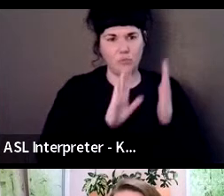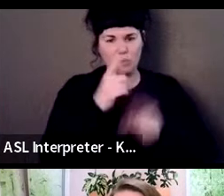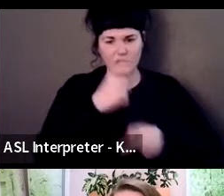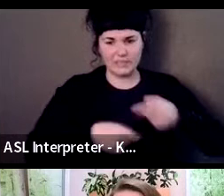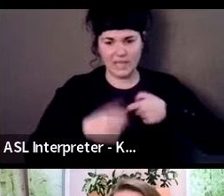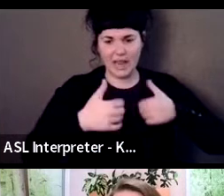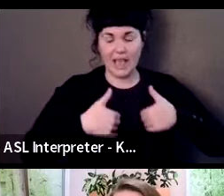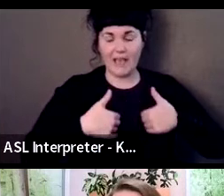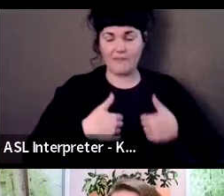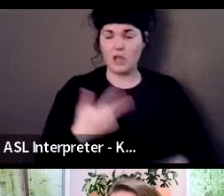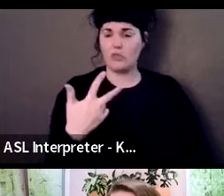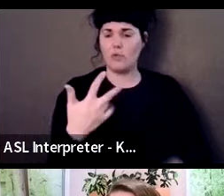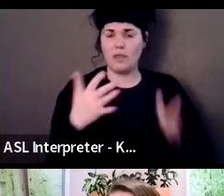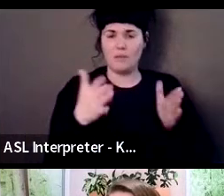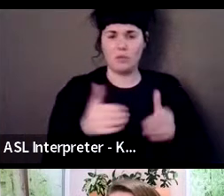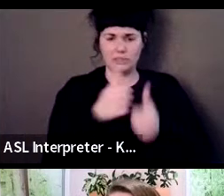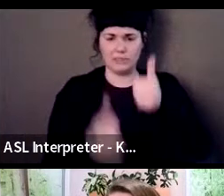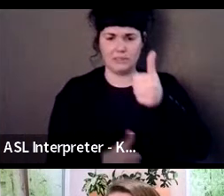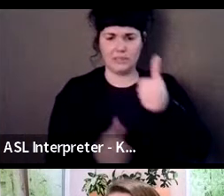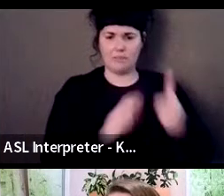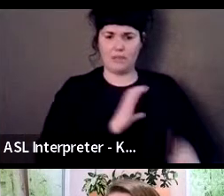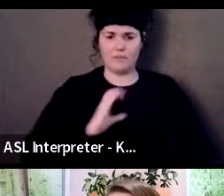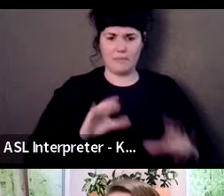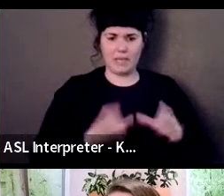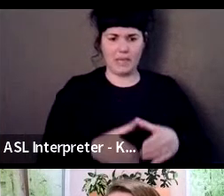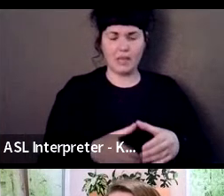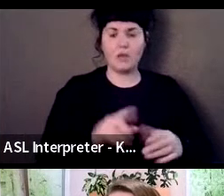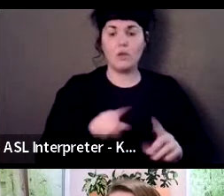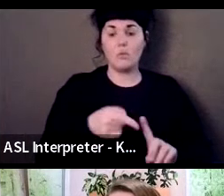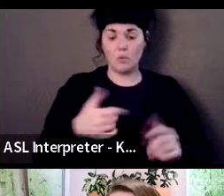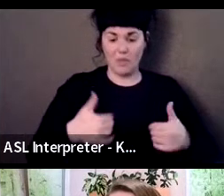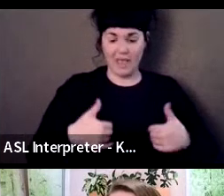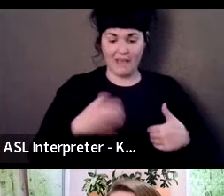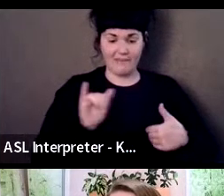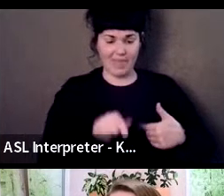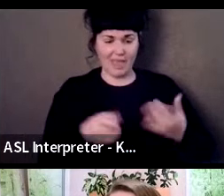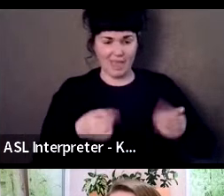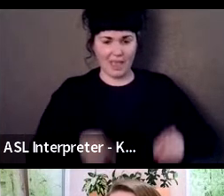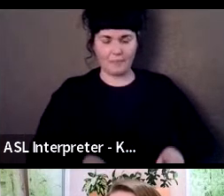subcommittee. If we have a three-person subcommittee, it's going to have to be